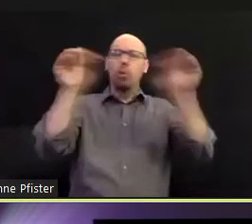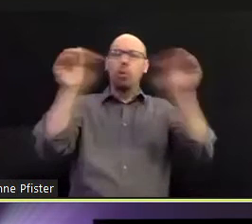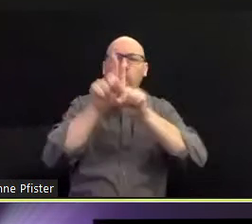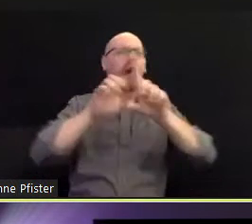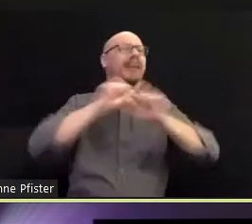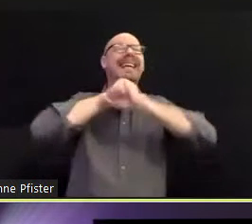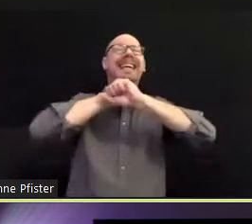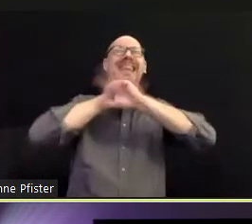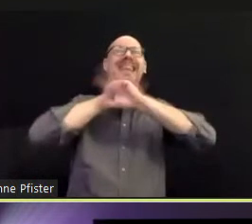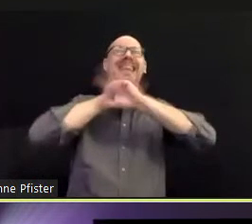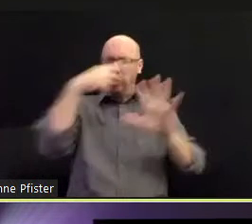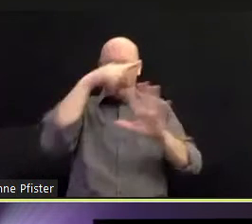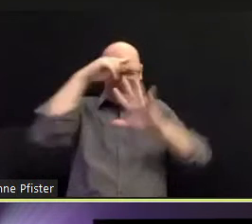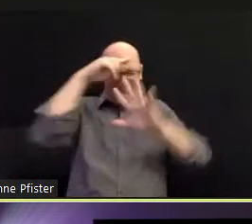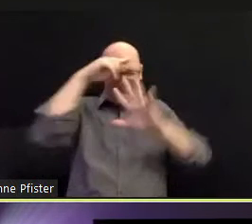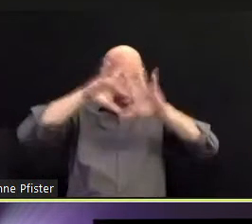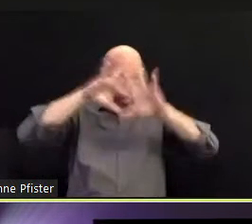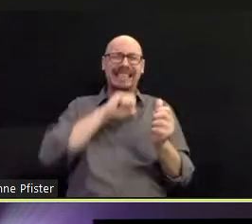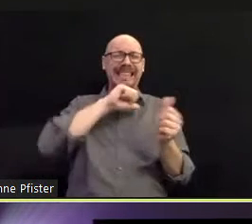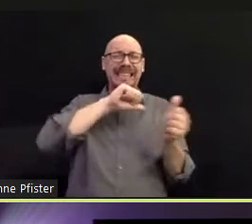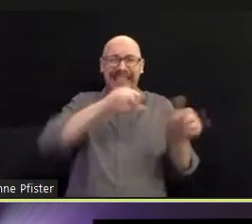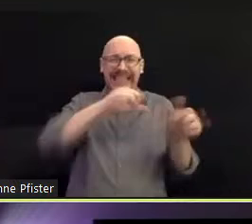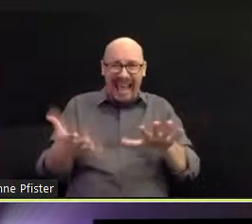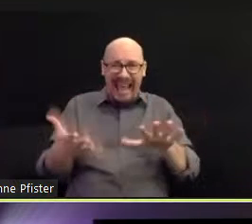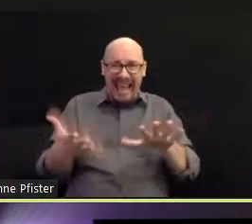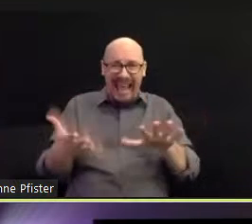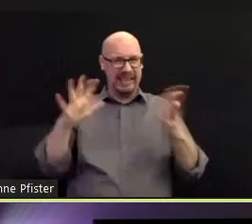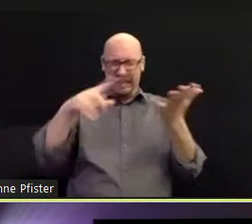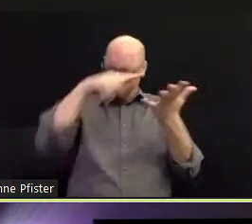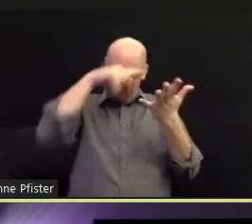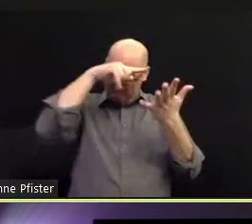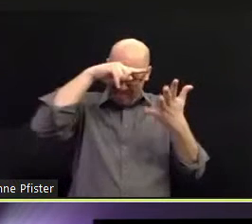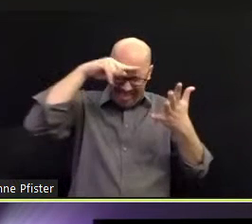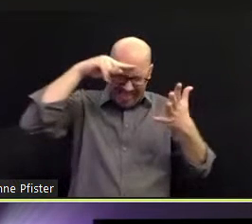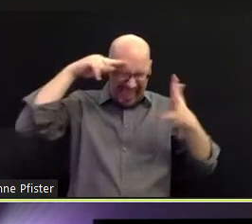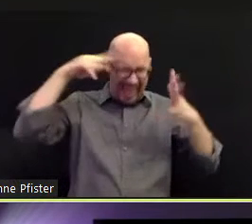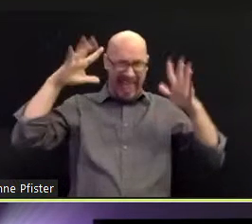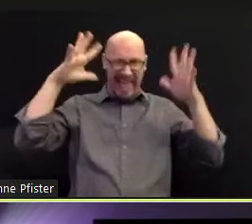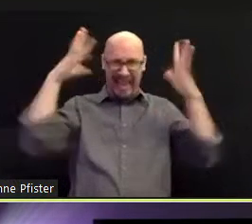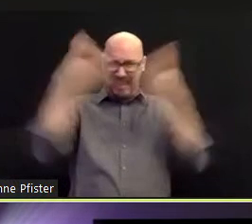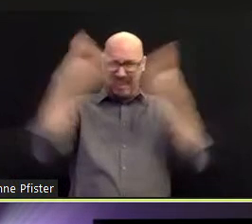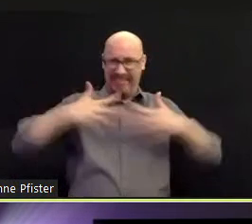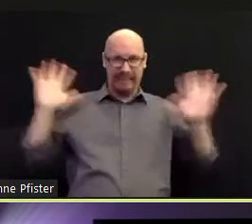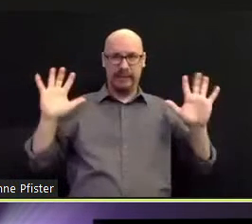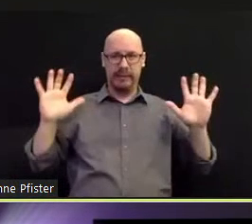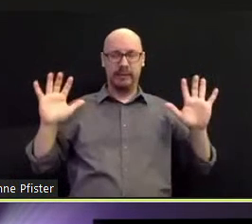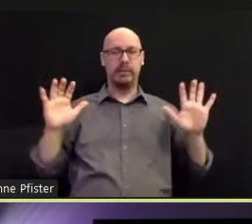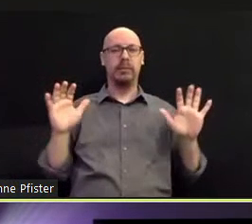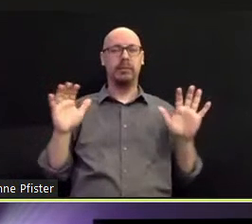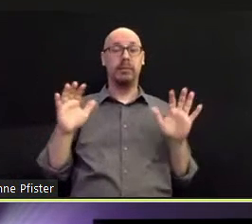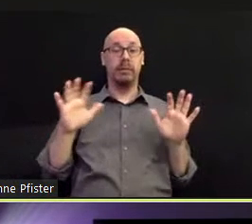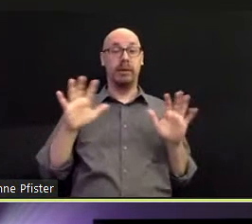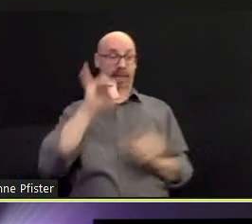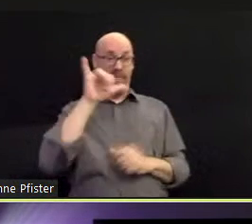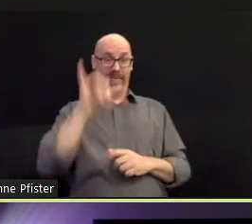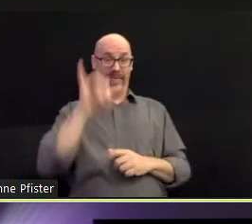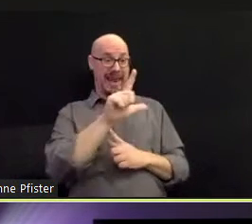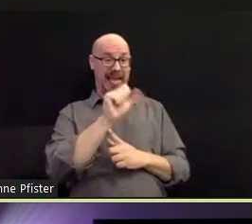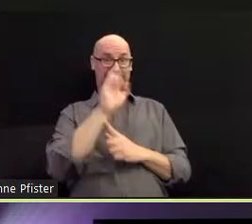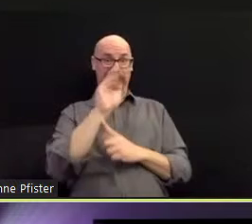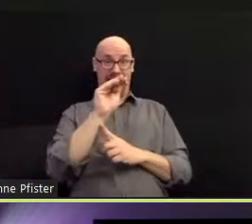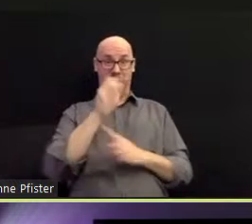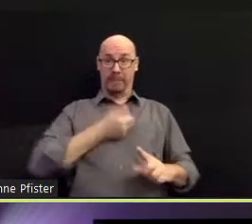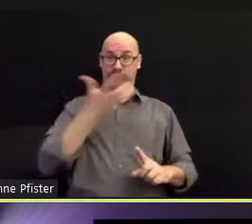space. Everything's dead, empty. So it's negro or black. Ultimately, the LSM expressions illustrate how